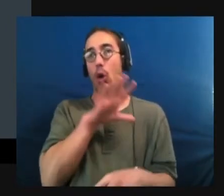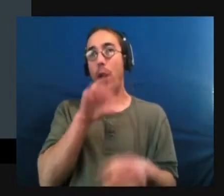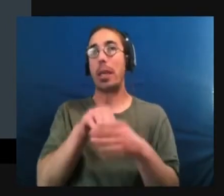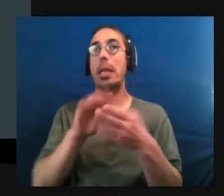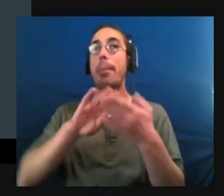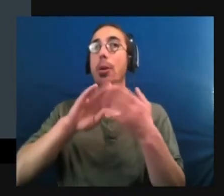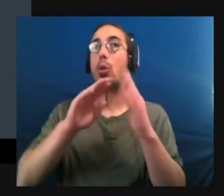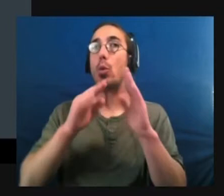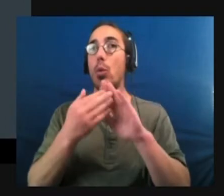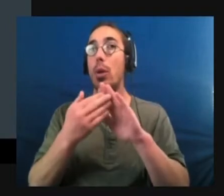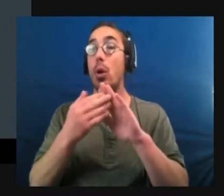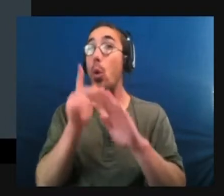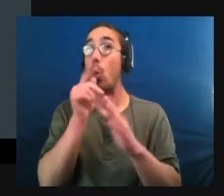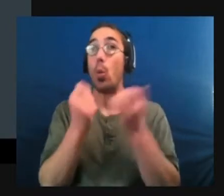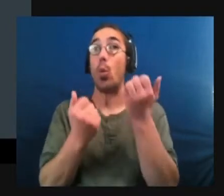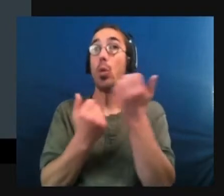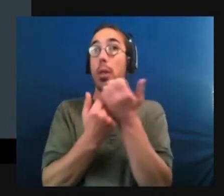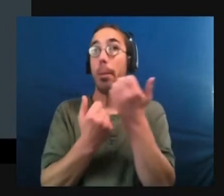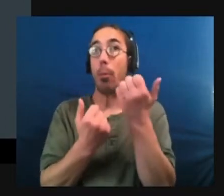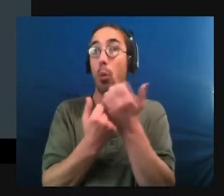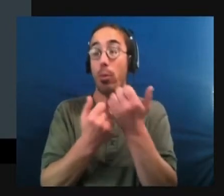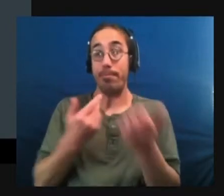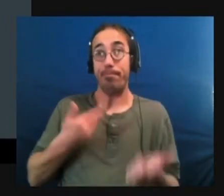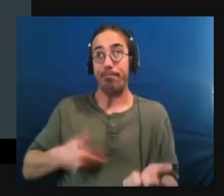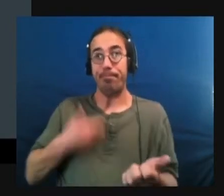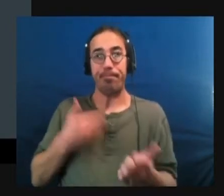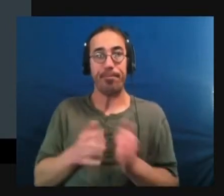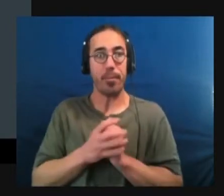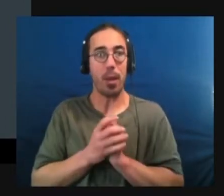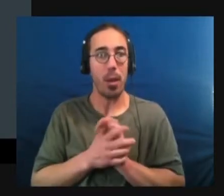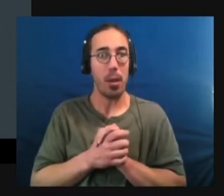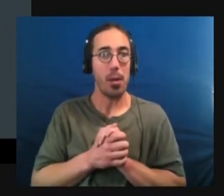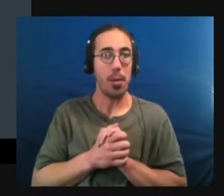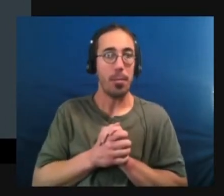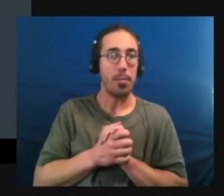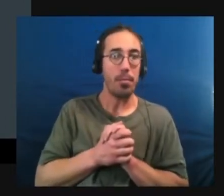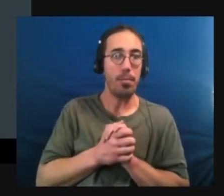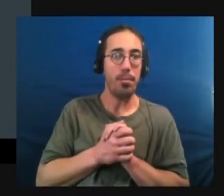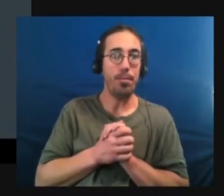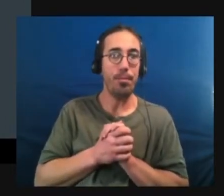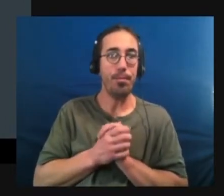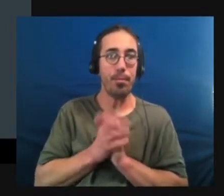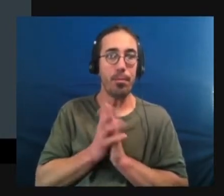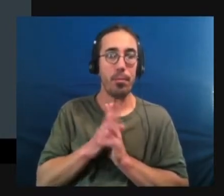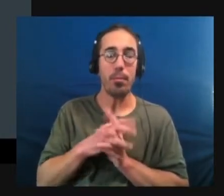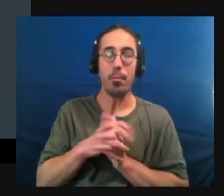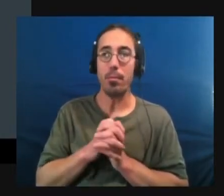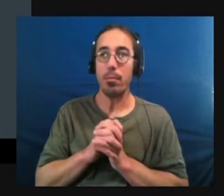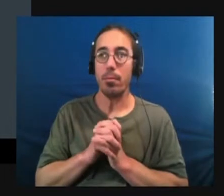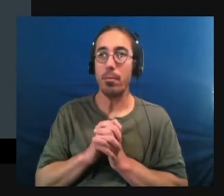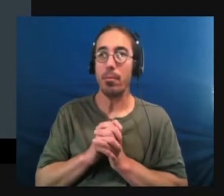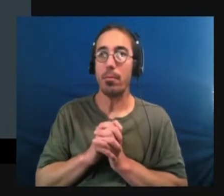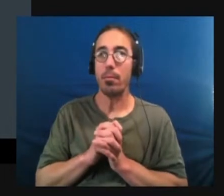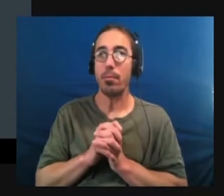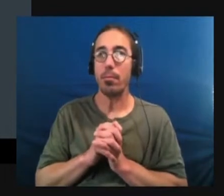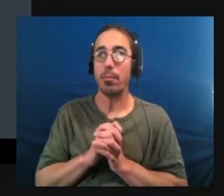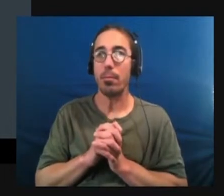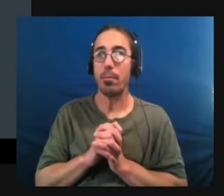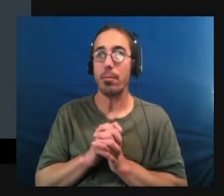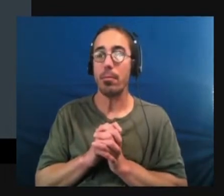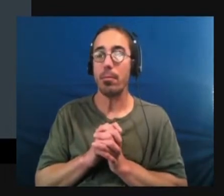community that was supporting me as I am. And so these things